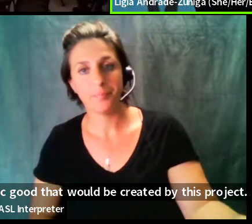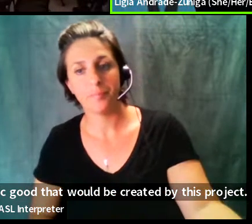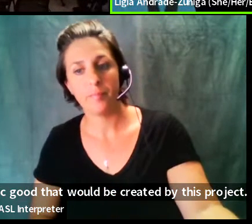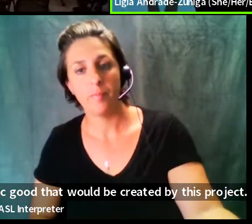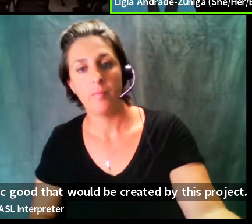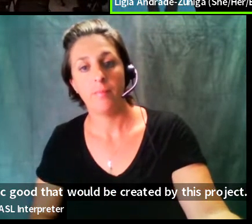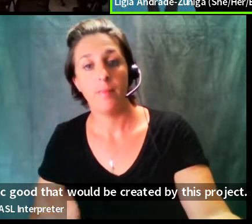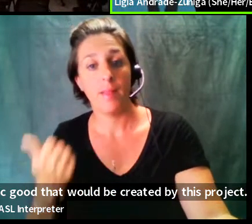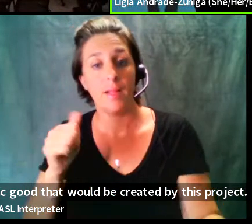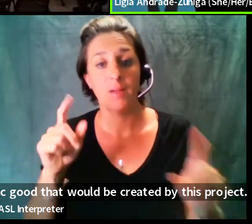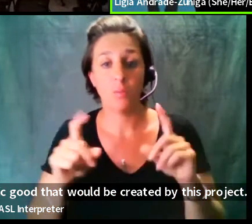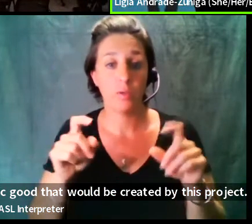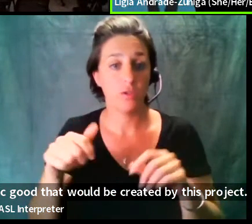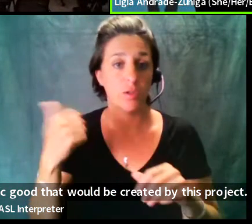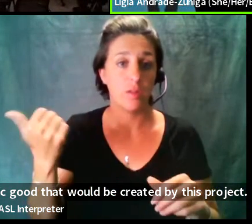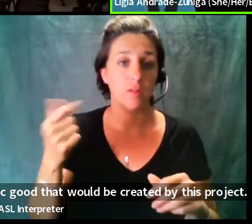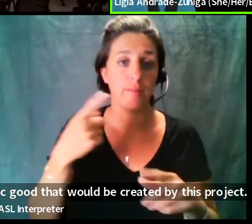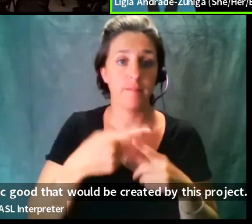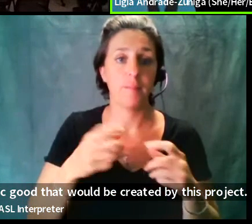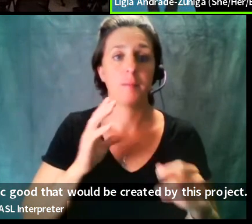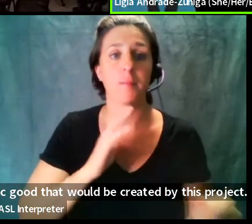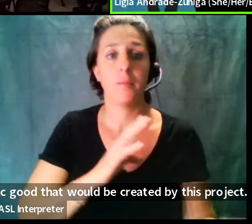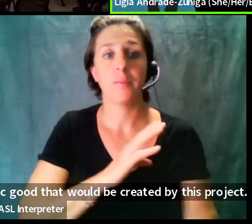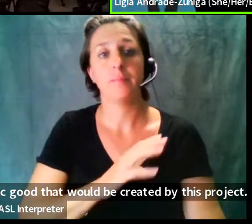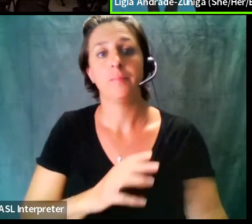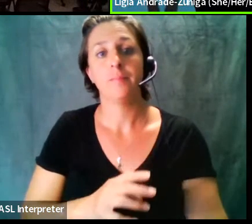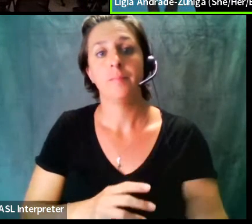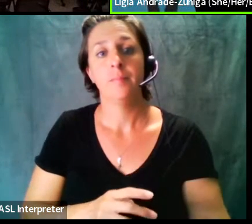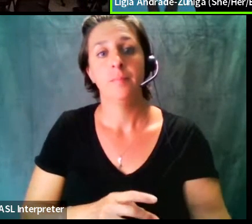Are there any other questions from the board?